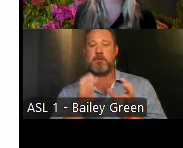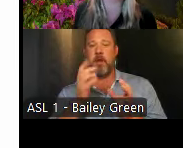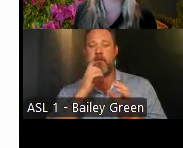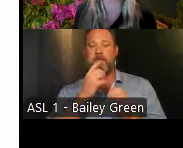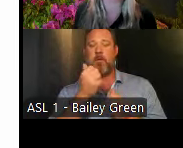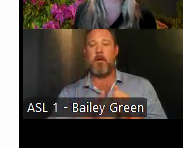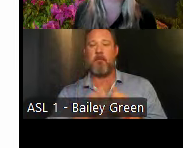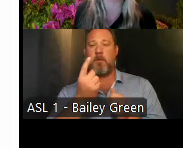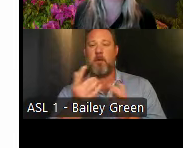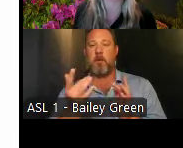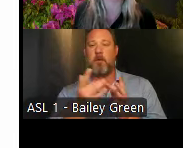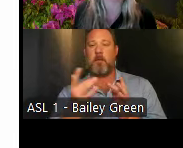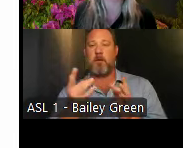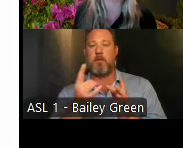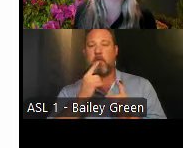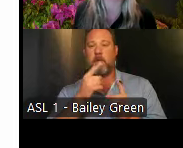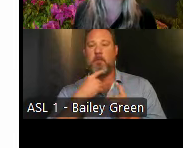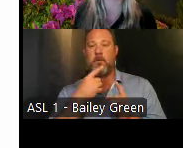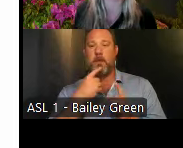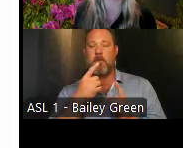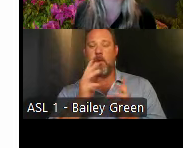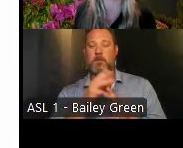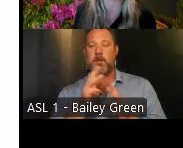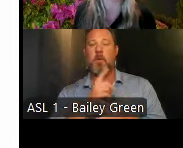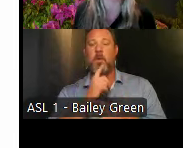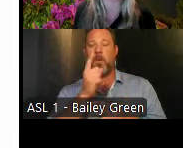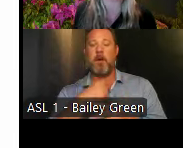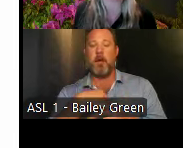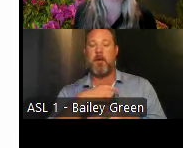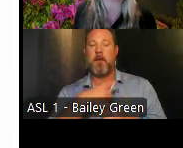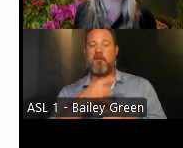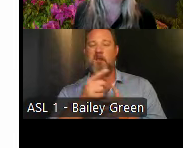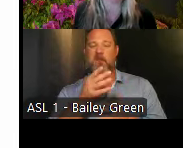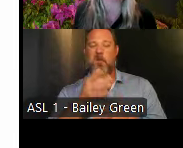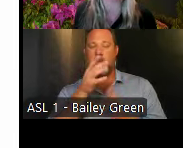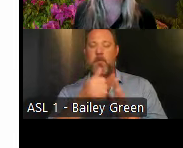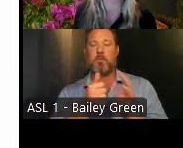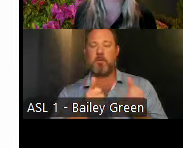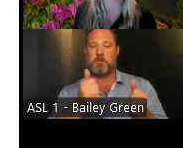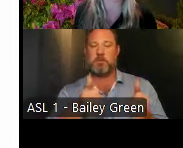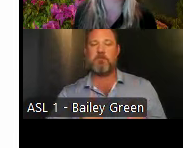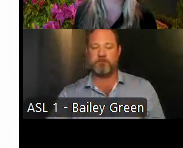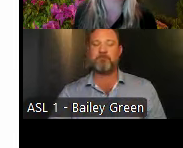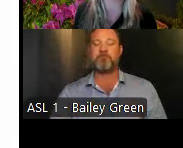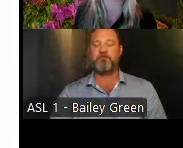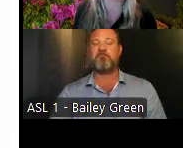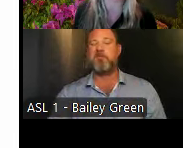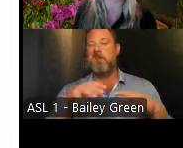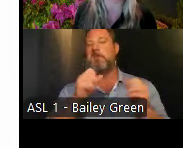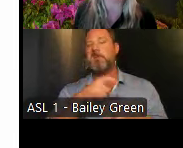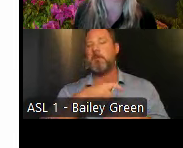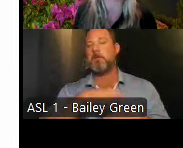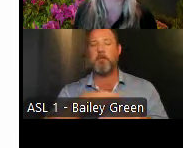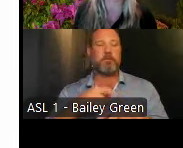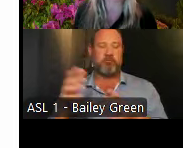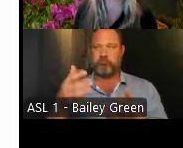everybody the link to that public-facing website where materials following the session can be gathered. It takes us a little bit of time to gather